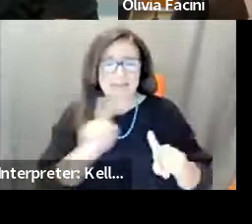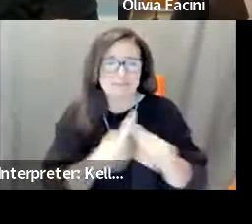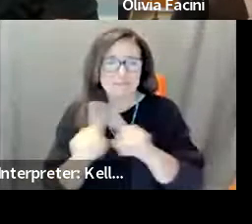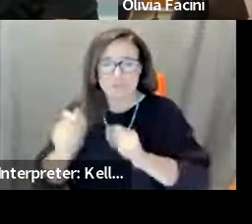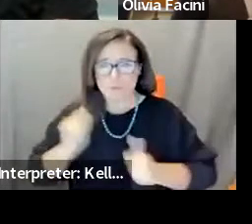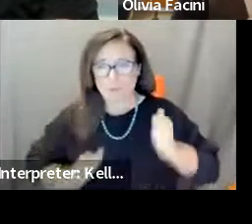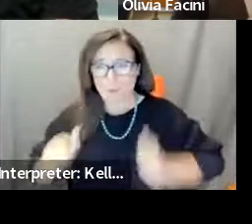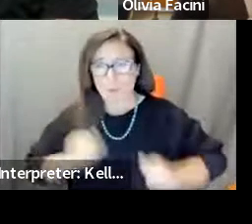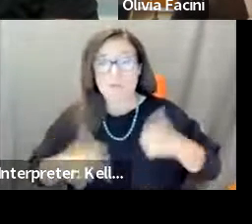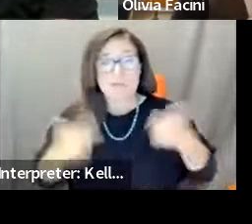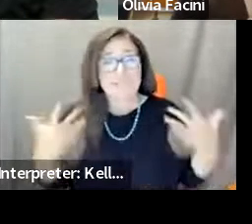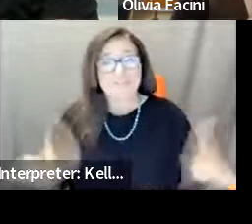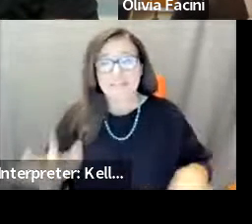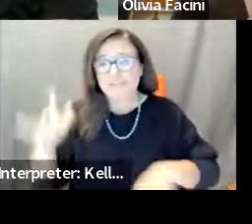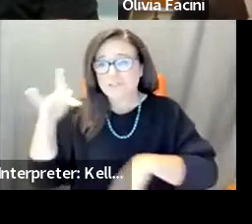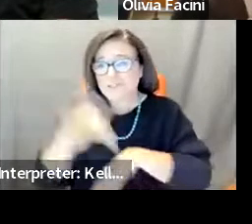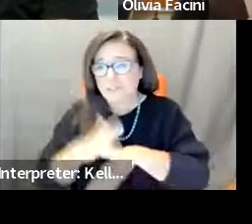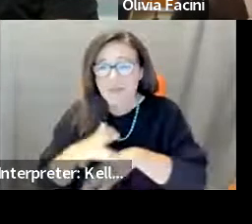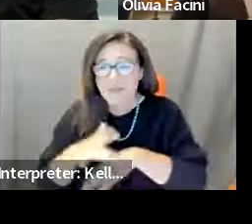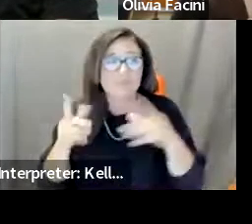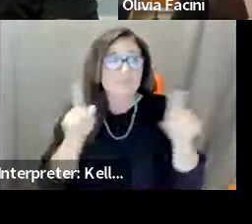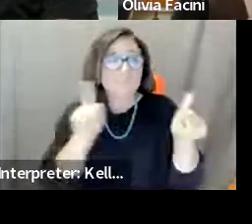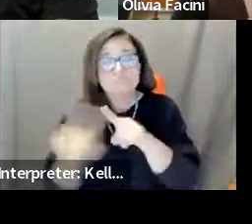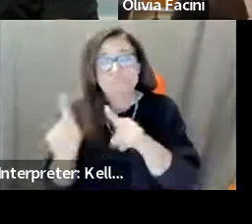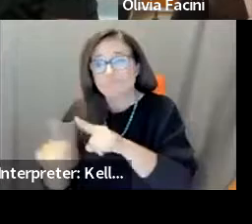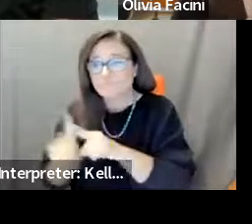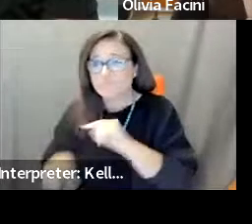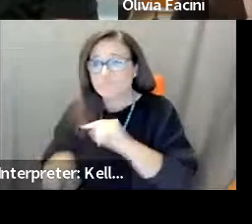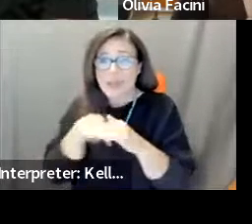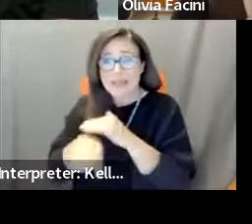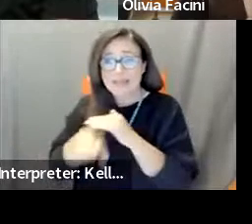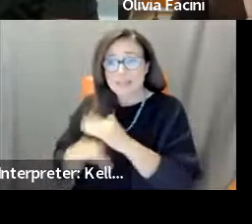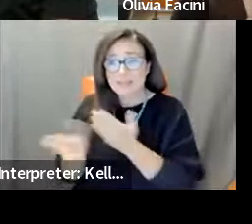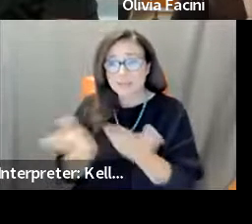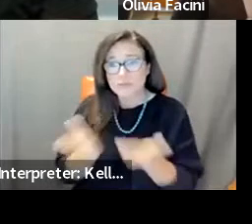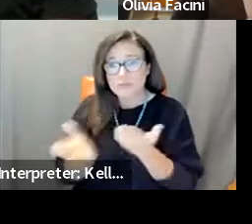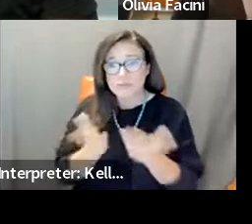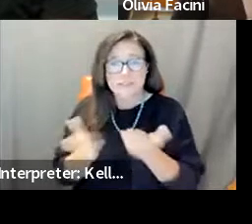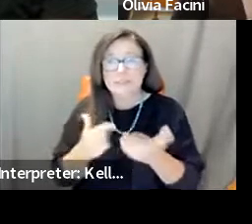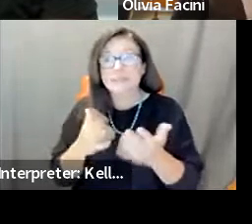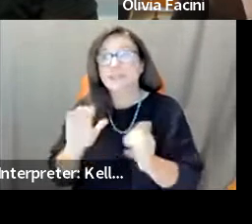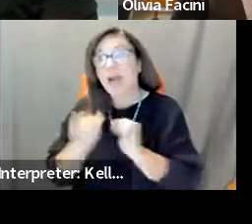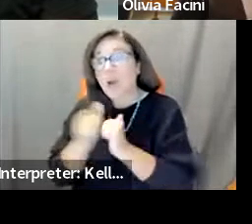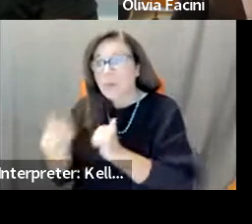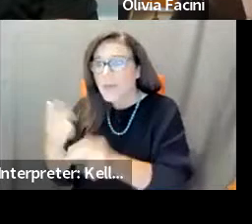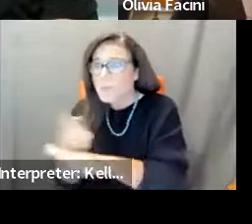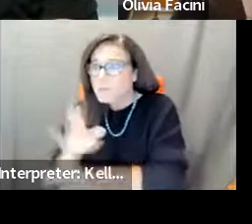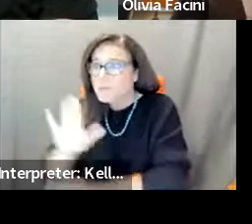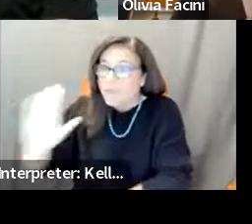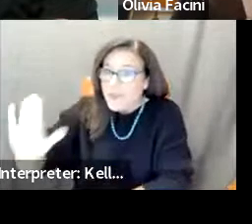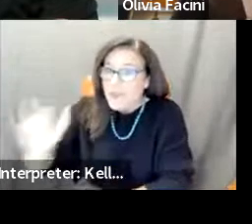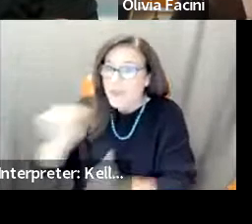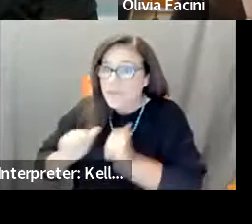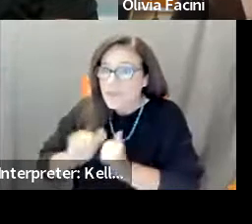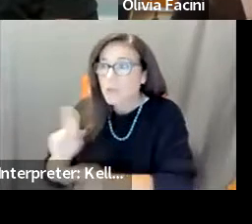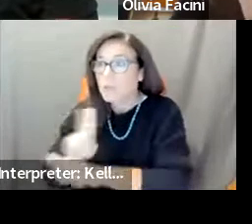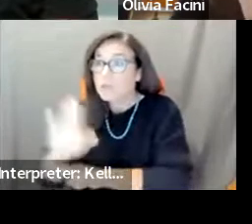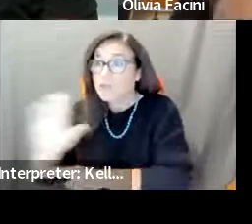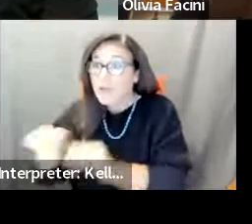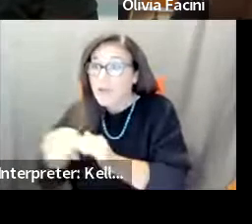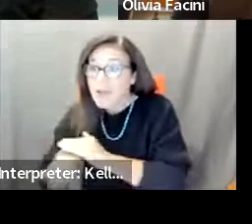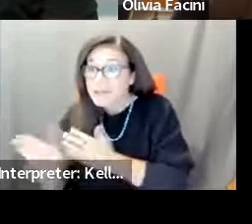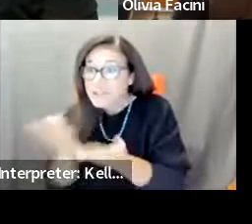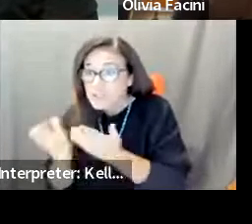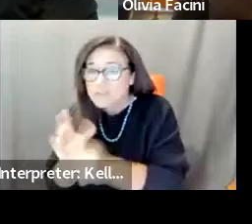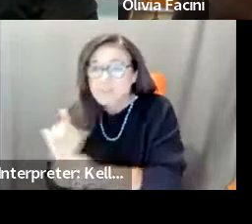experience a bunch of different access services and the way that they're implemented. And for me, my gold standard really is